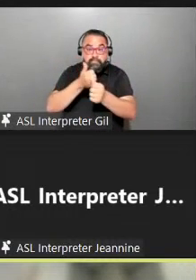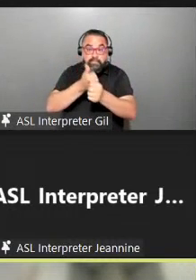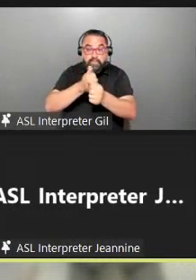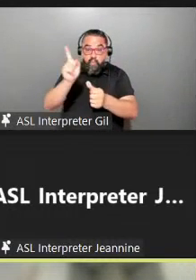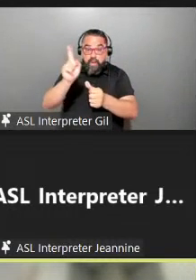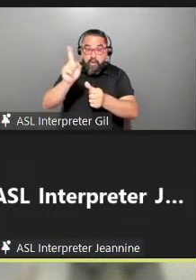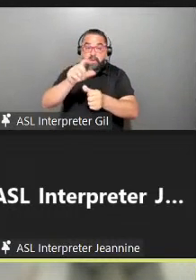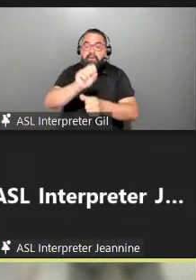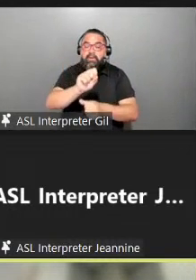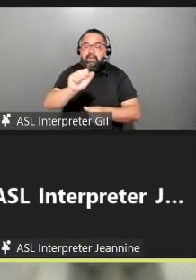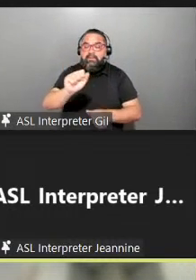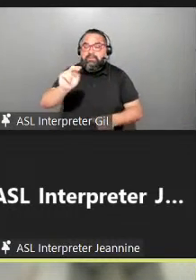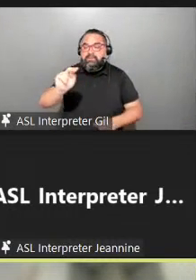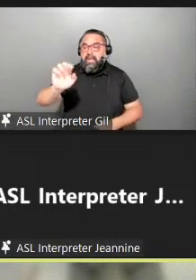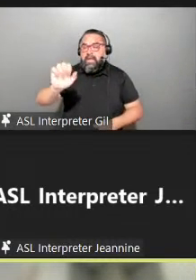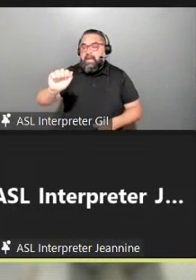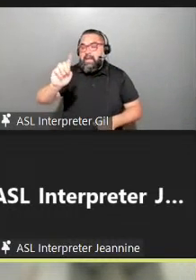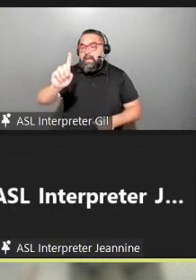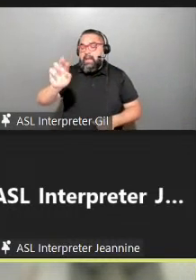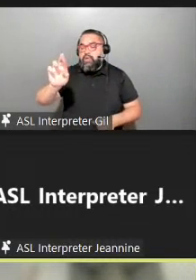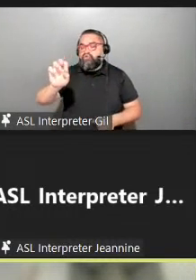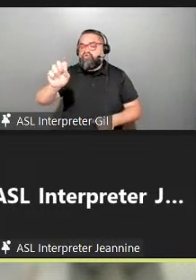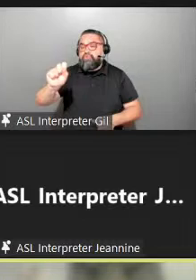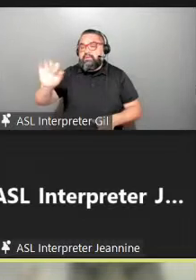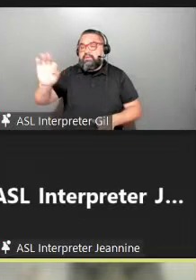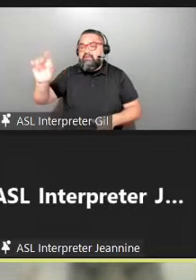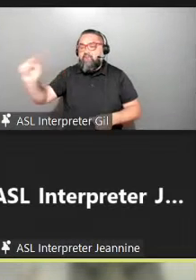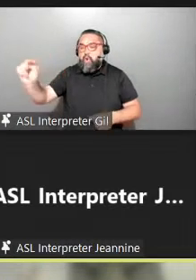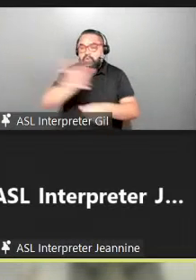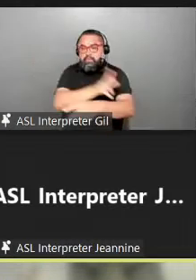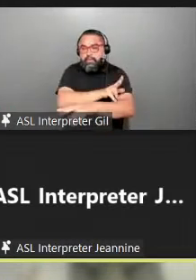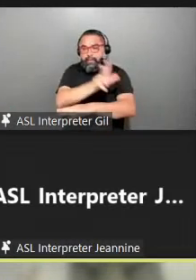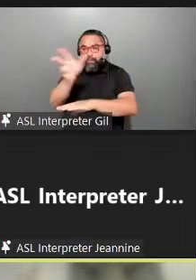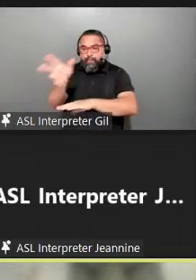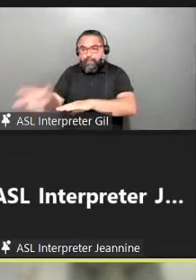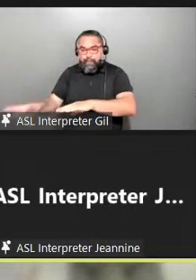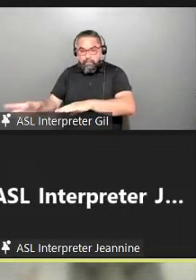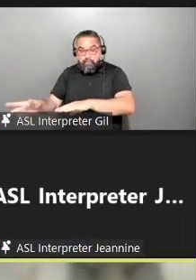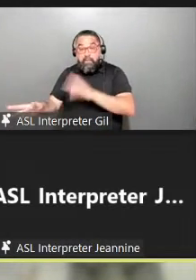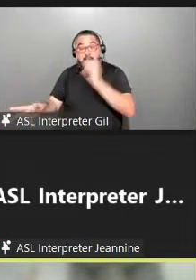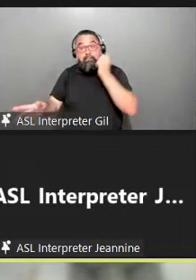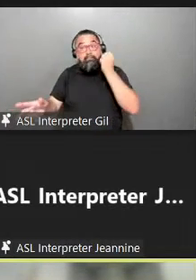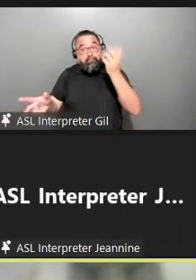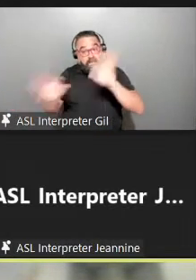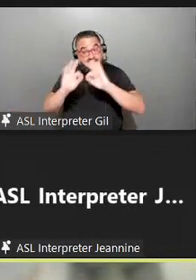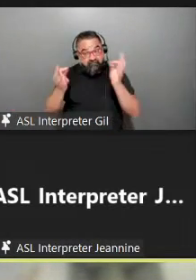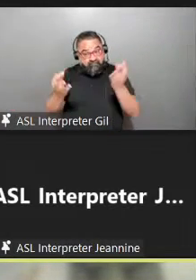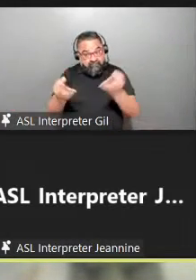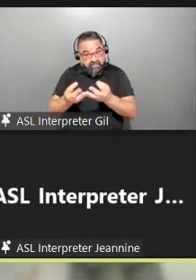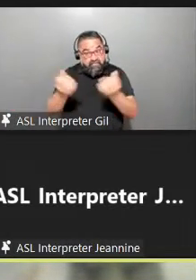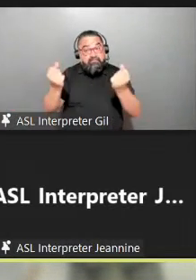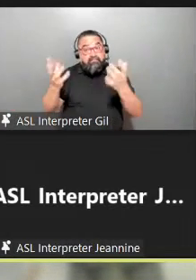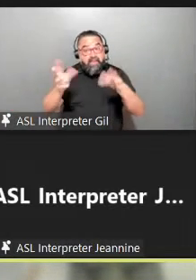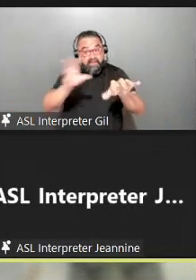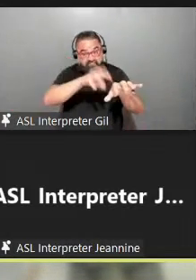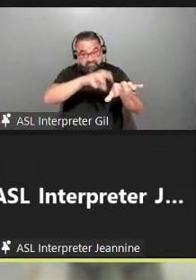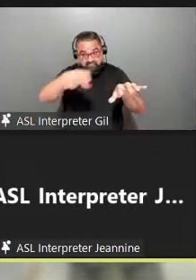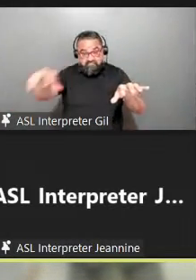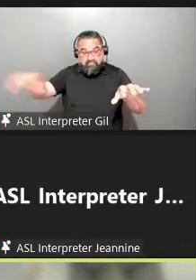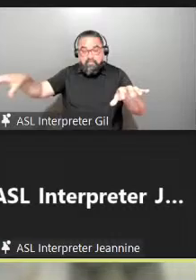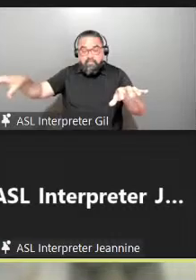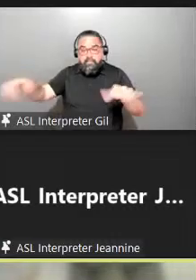Today, these families and many others across the region will be separated.